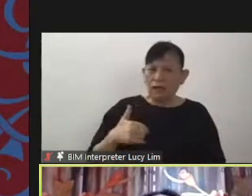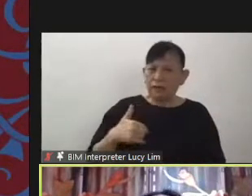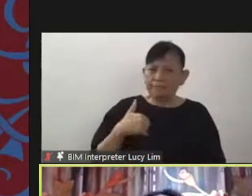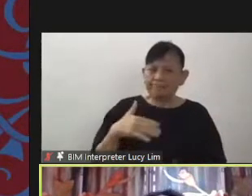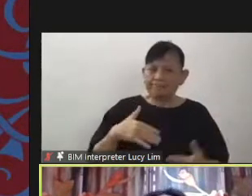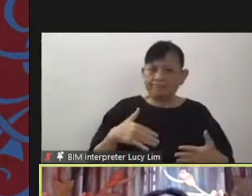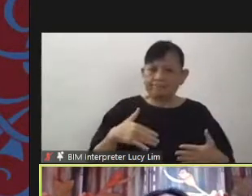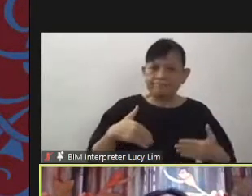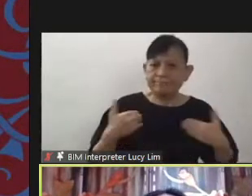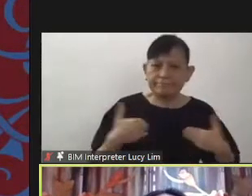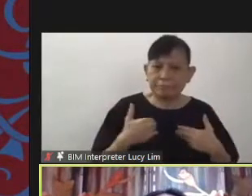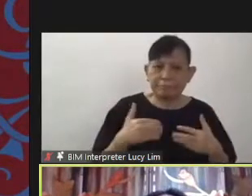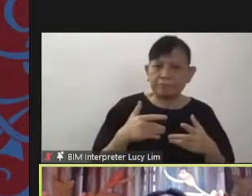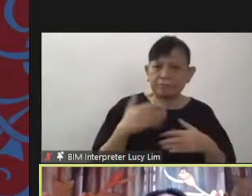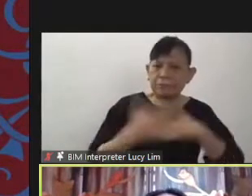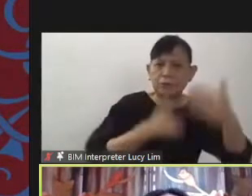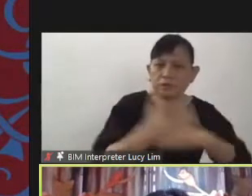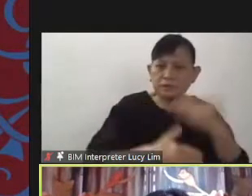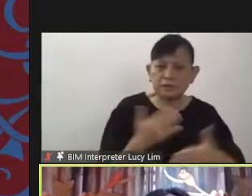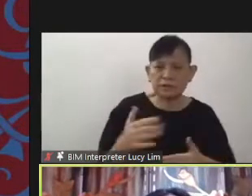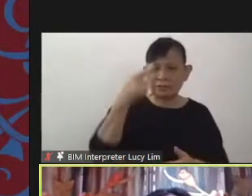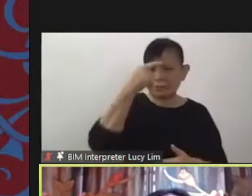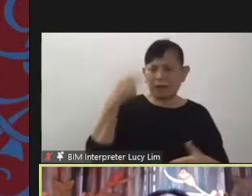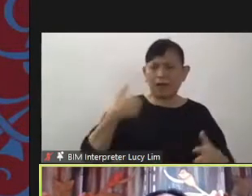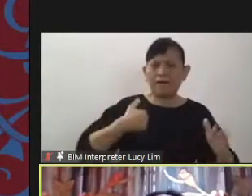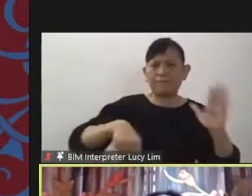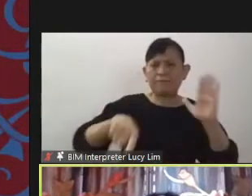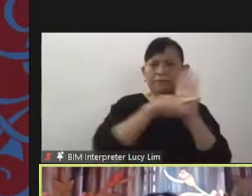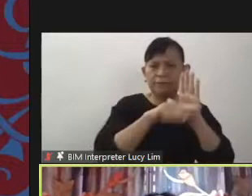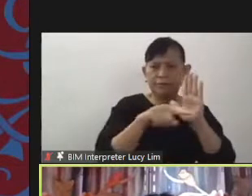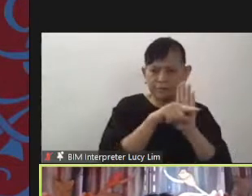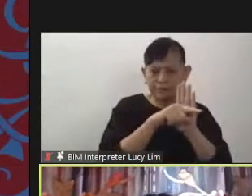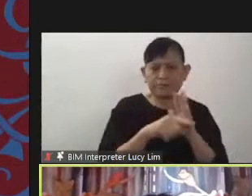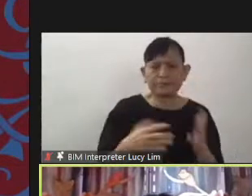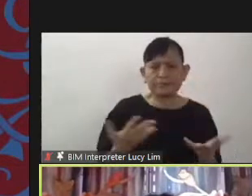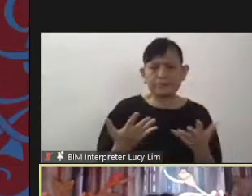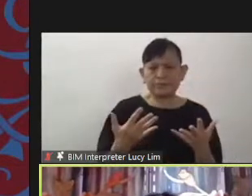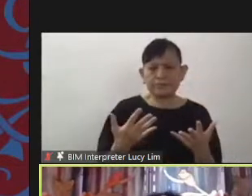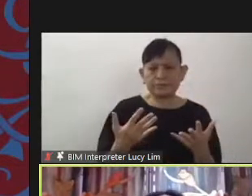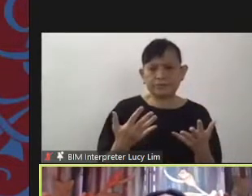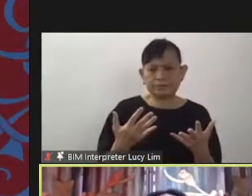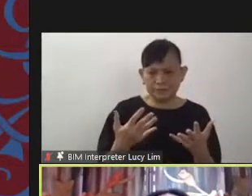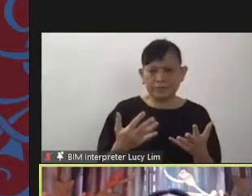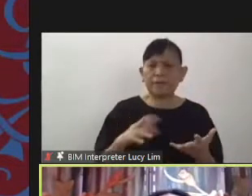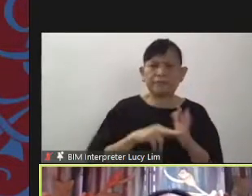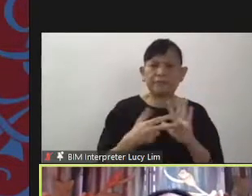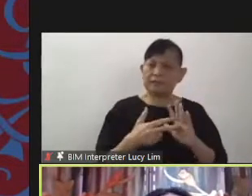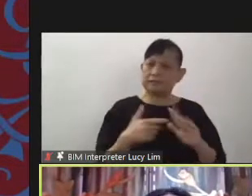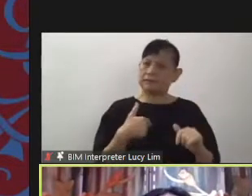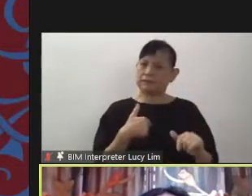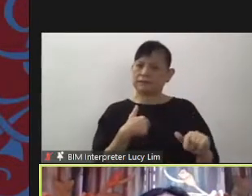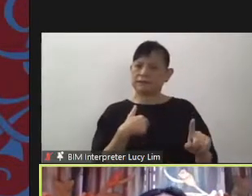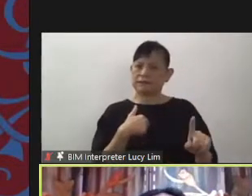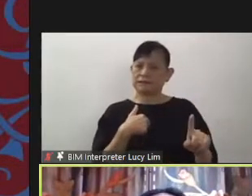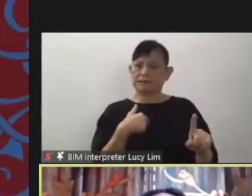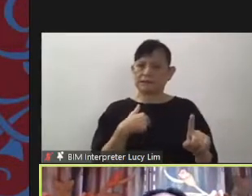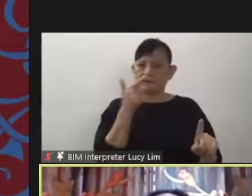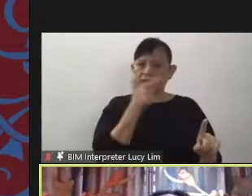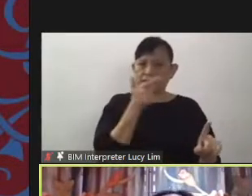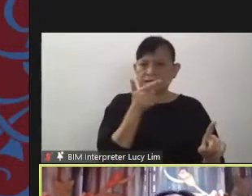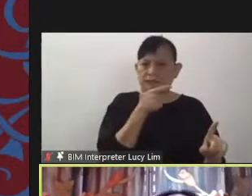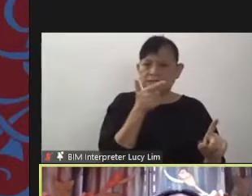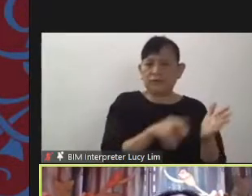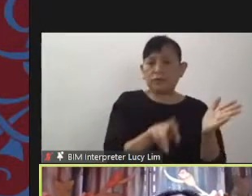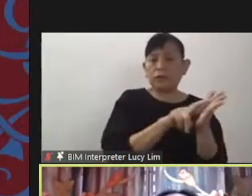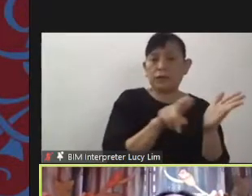you even can think about like, you know, the negative consequences to you, which actually can, which actually hinders survivors from reporting. So what